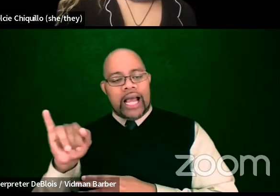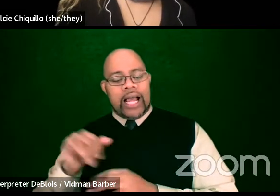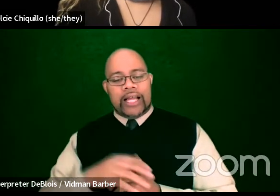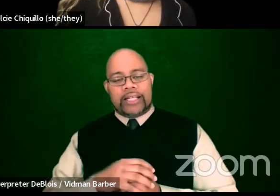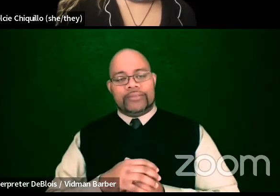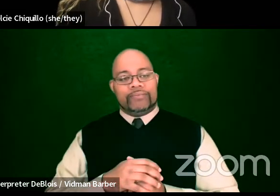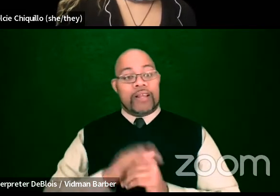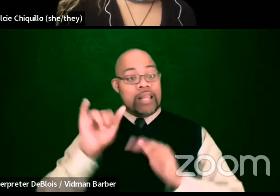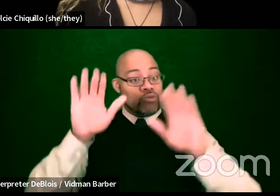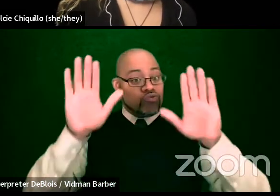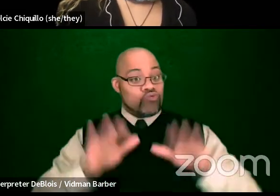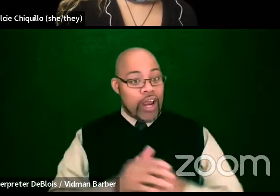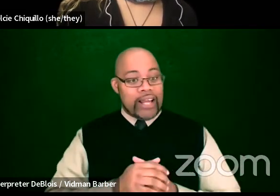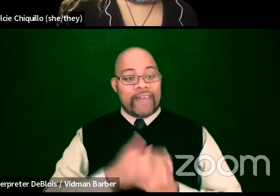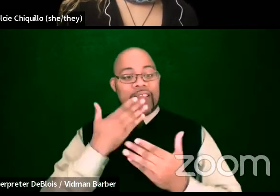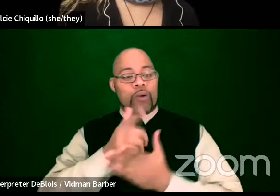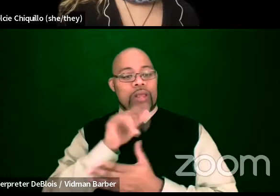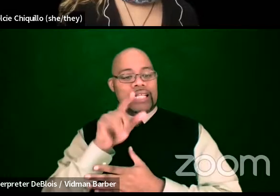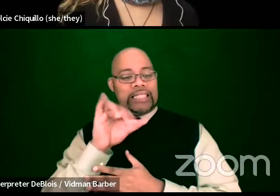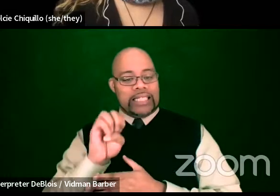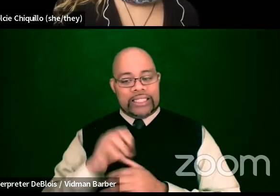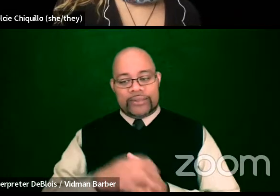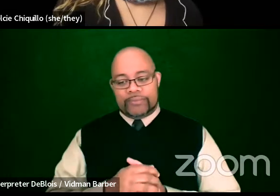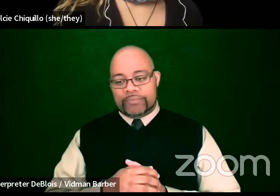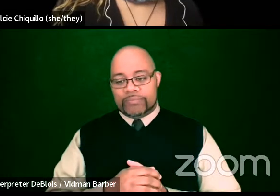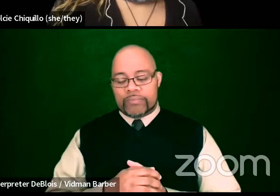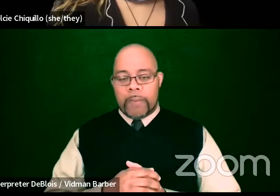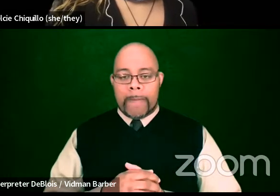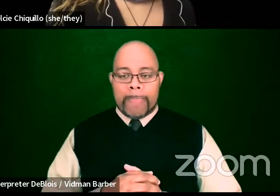That was great. Thank you, Leslie.